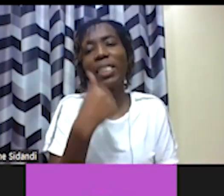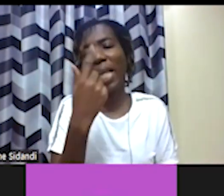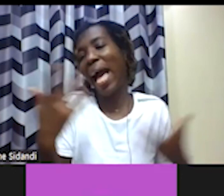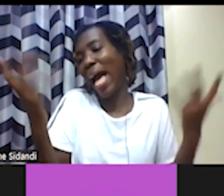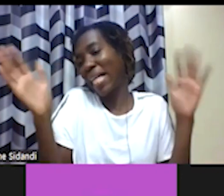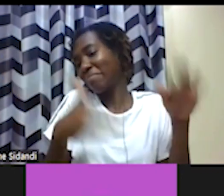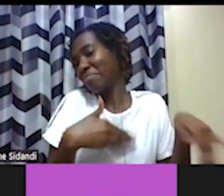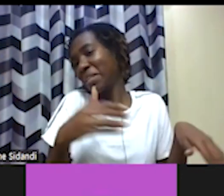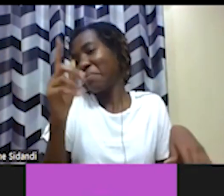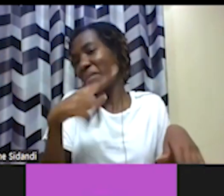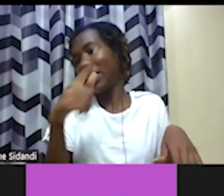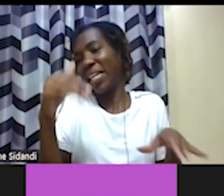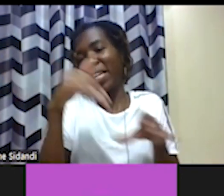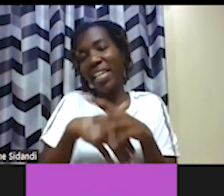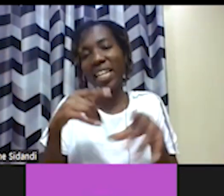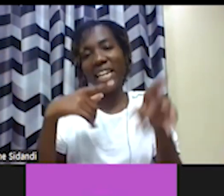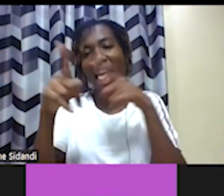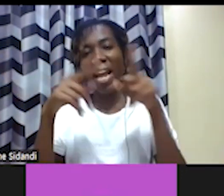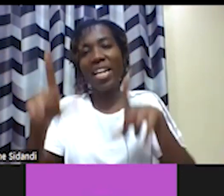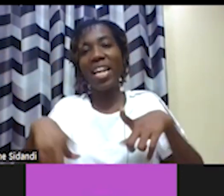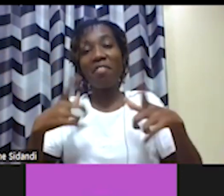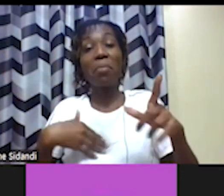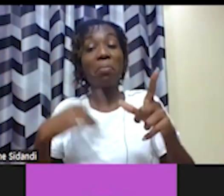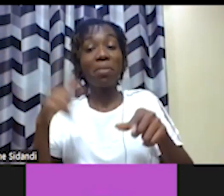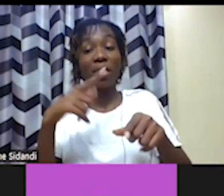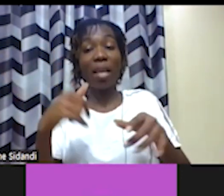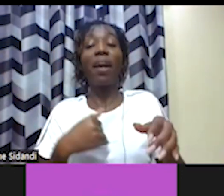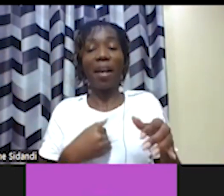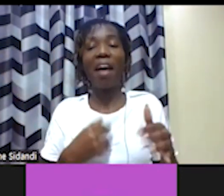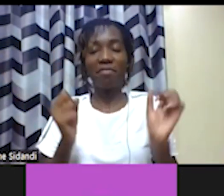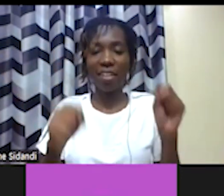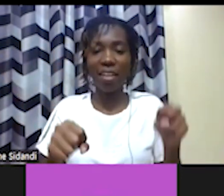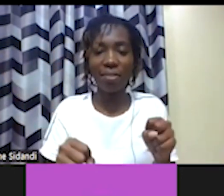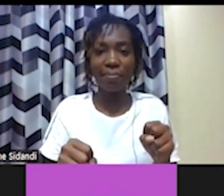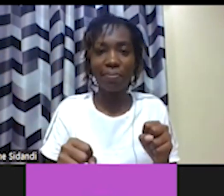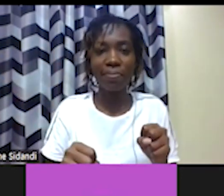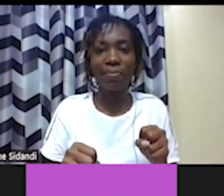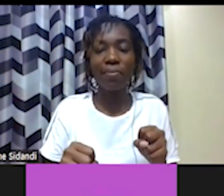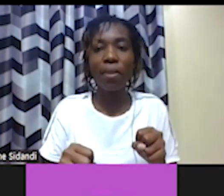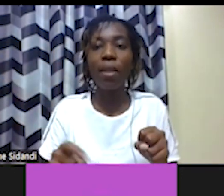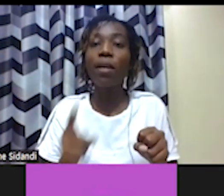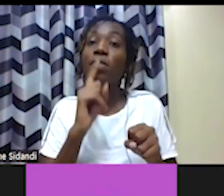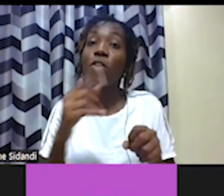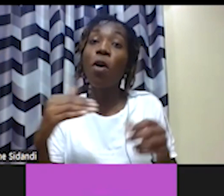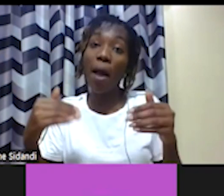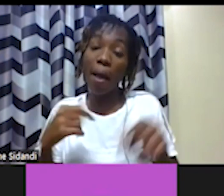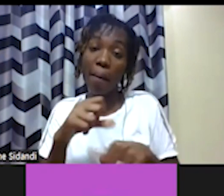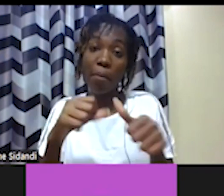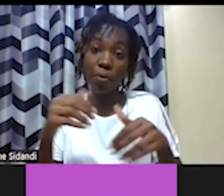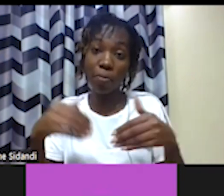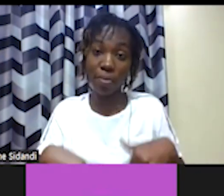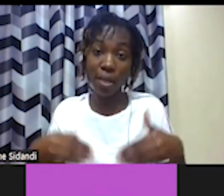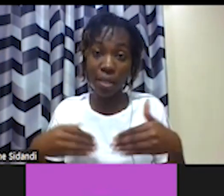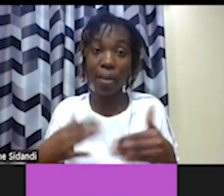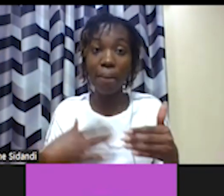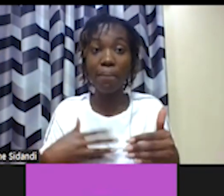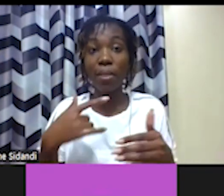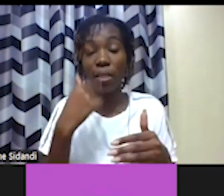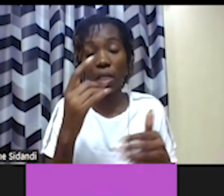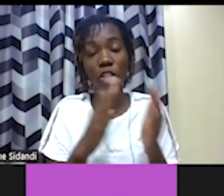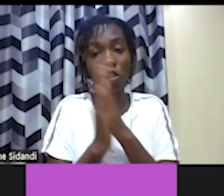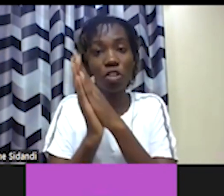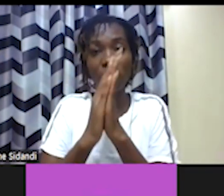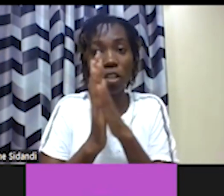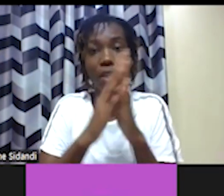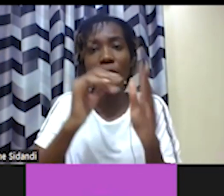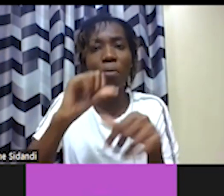mistake in my journey of life. I made a mistake. Yeah. So about the monkeys, it gives the story of this about